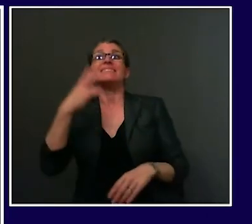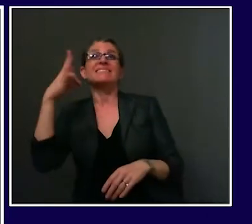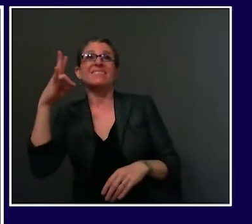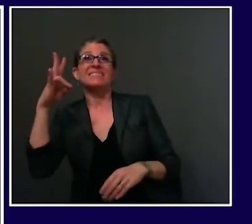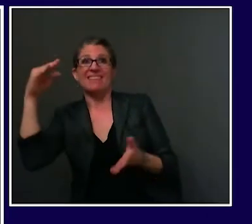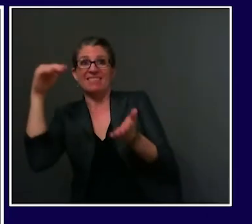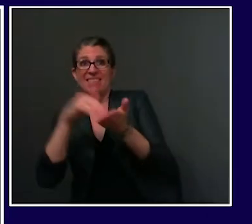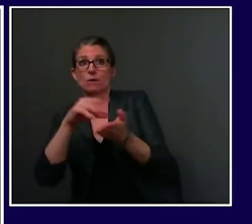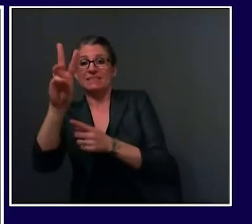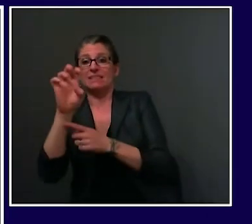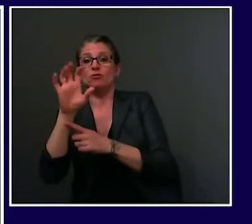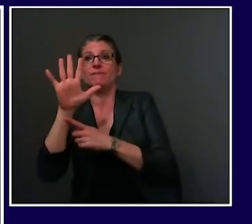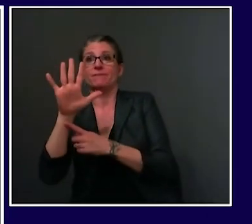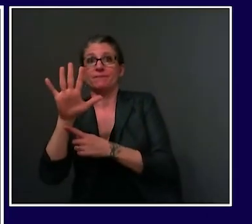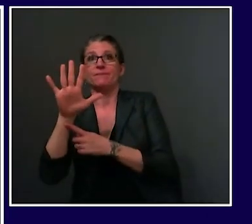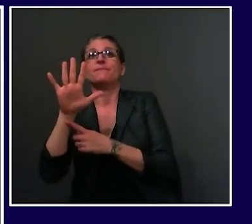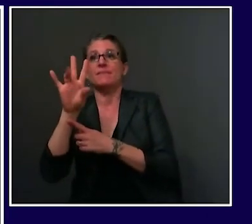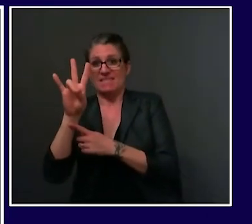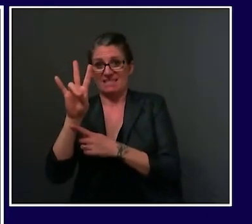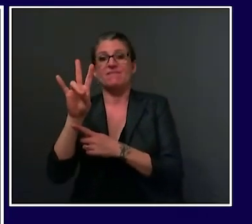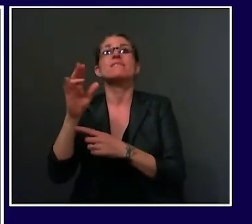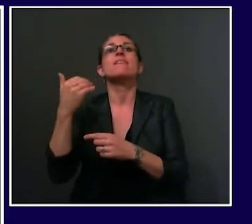17,675 swabs. That's